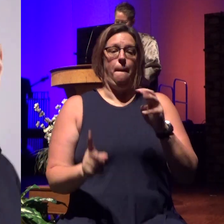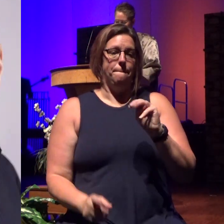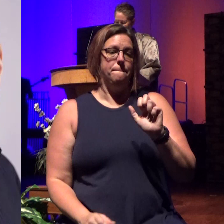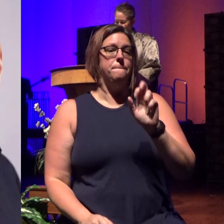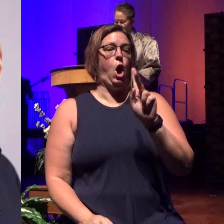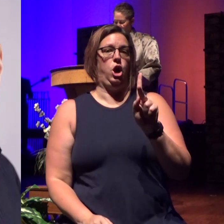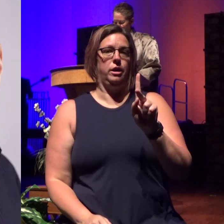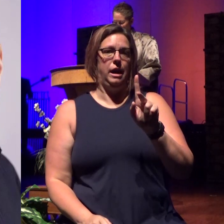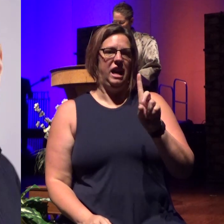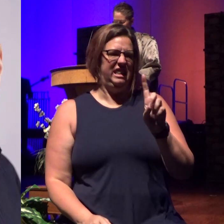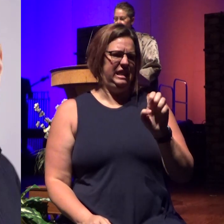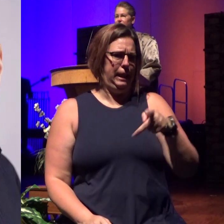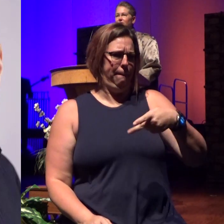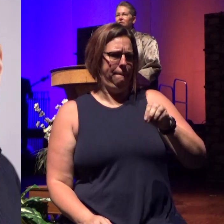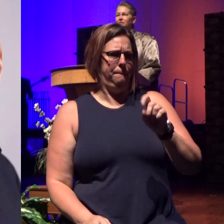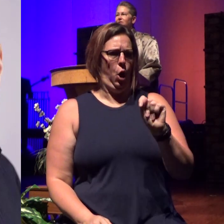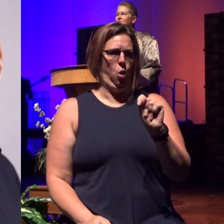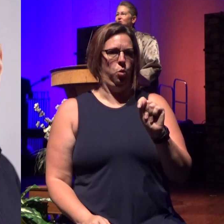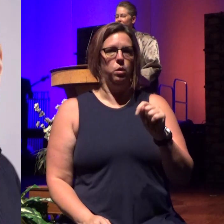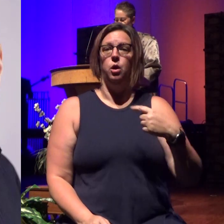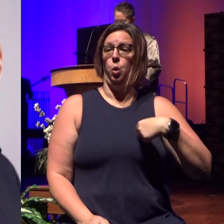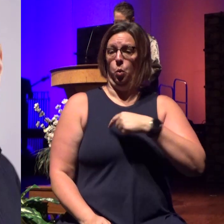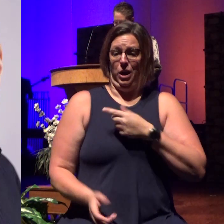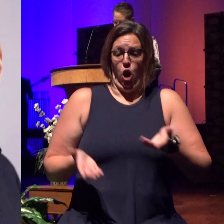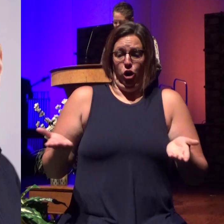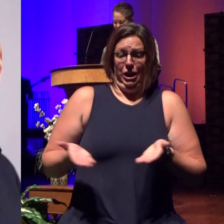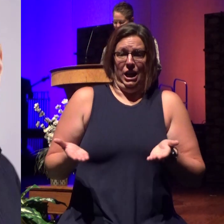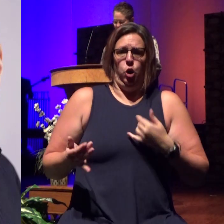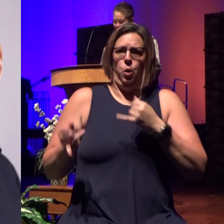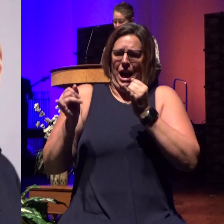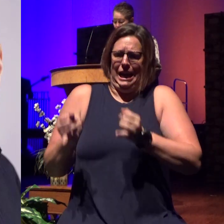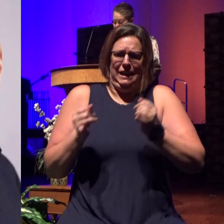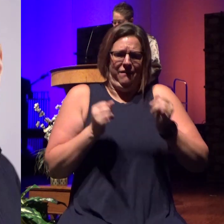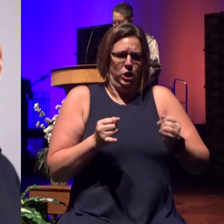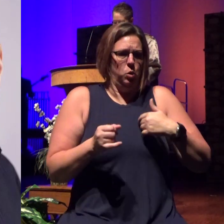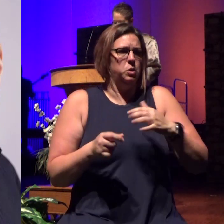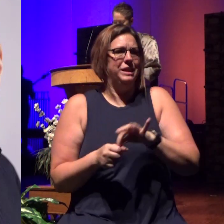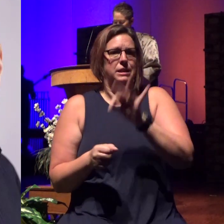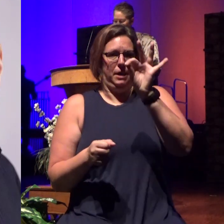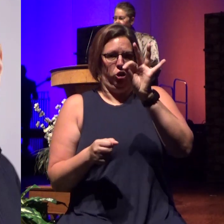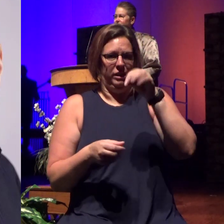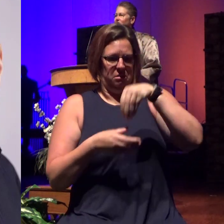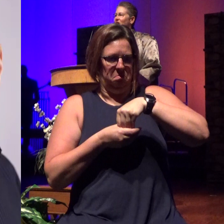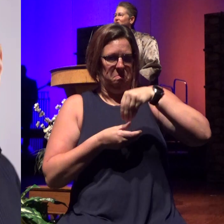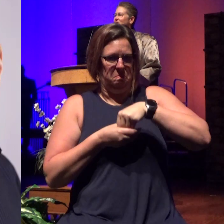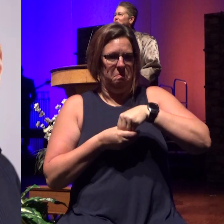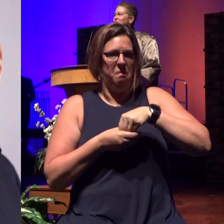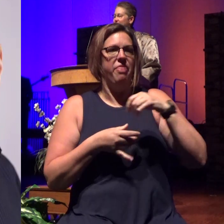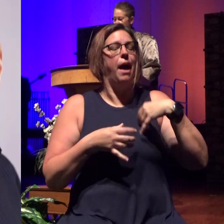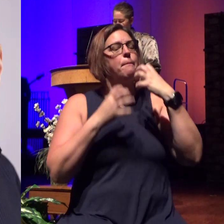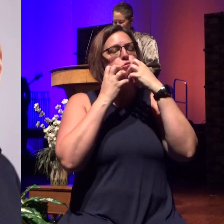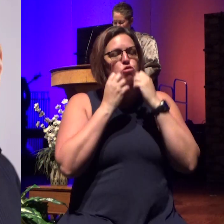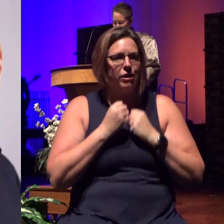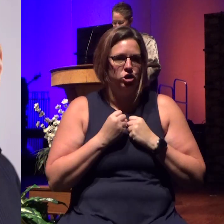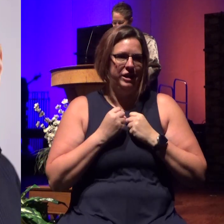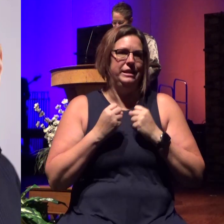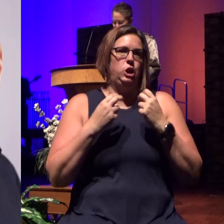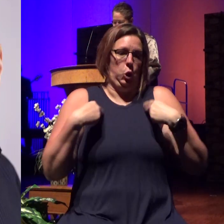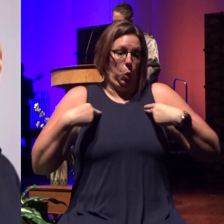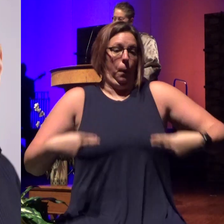here as individual spirits filled with consciousness. This precious human birth is